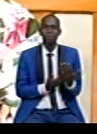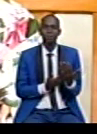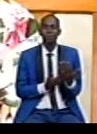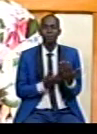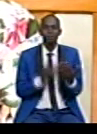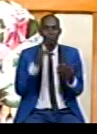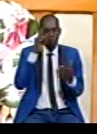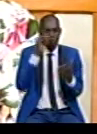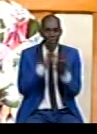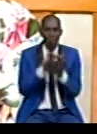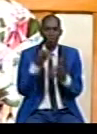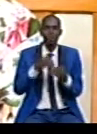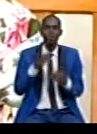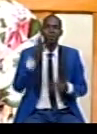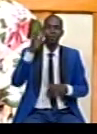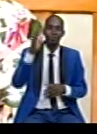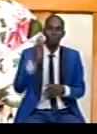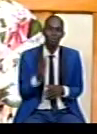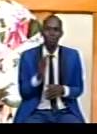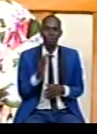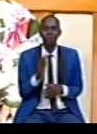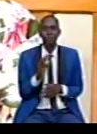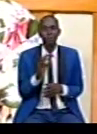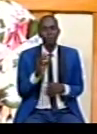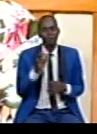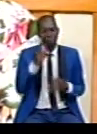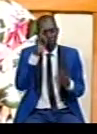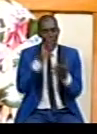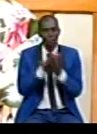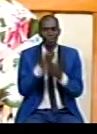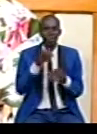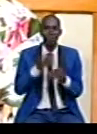believing God, trusting God